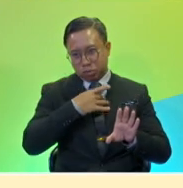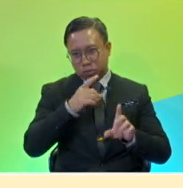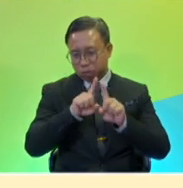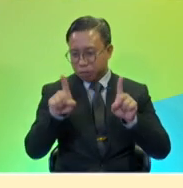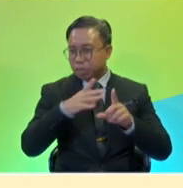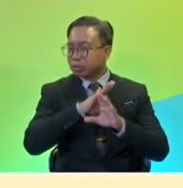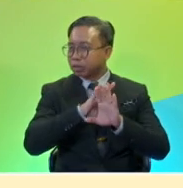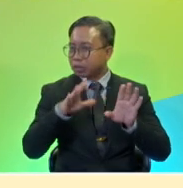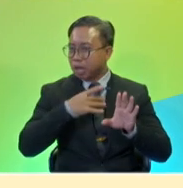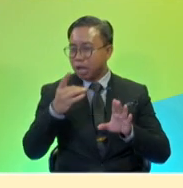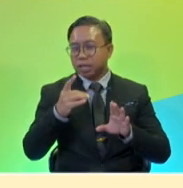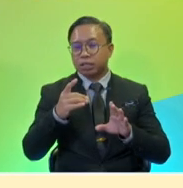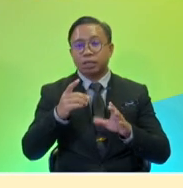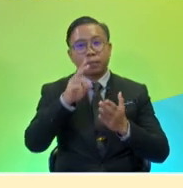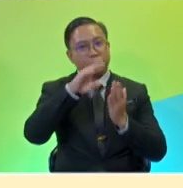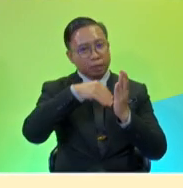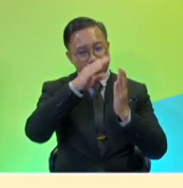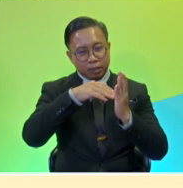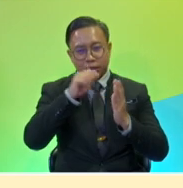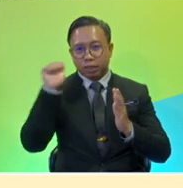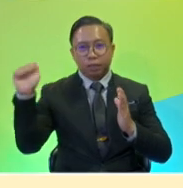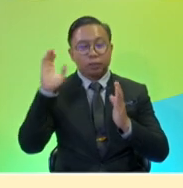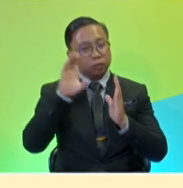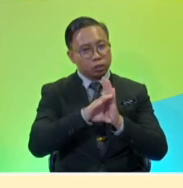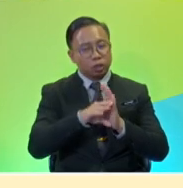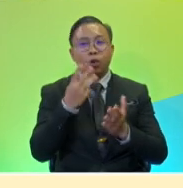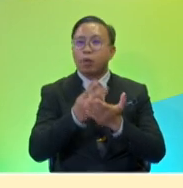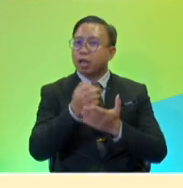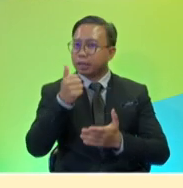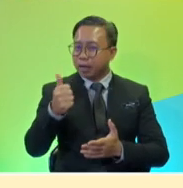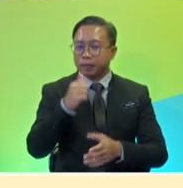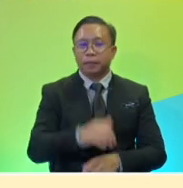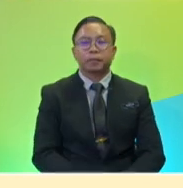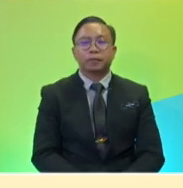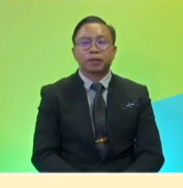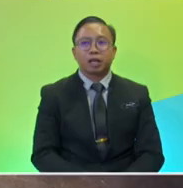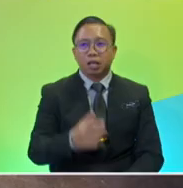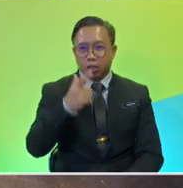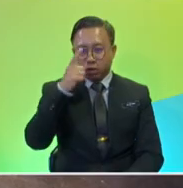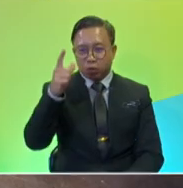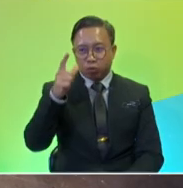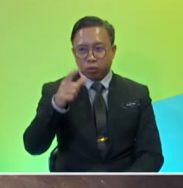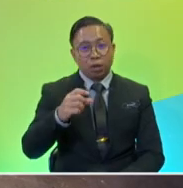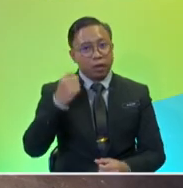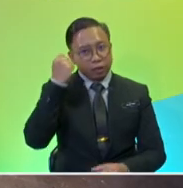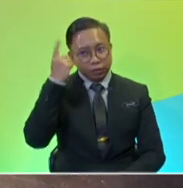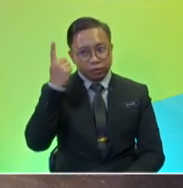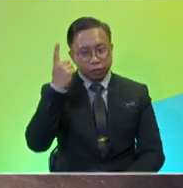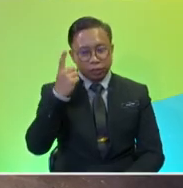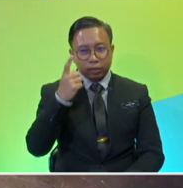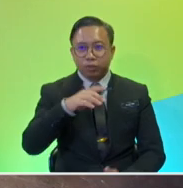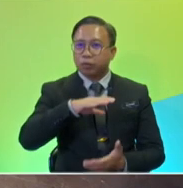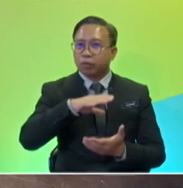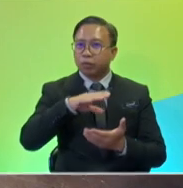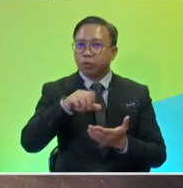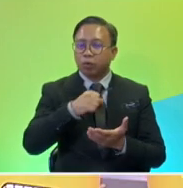picture. Okay, well done. Okay, well done, everyone. Okay, so looks like we have understood, based